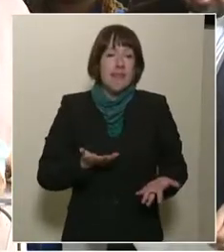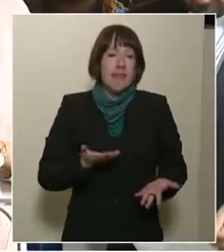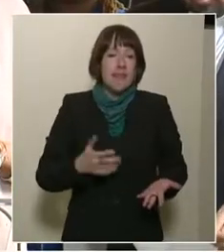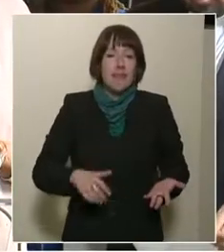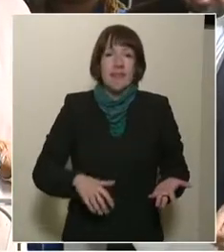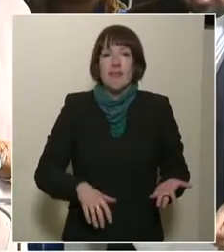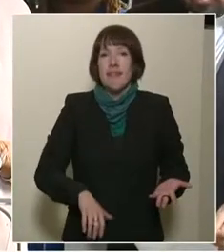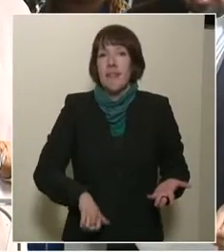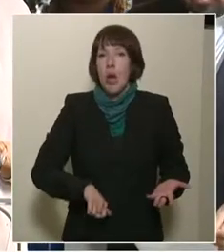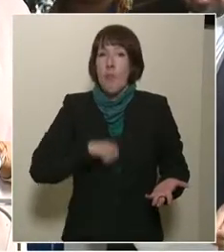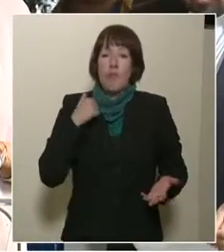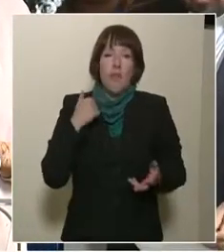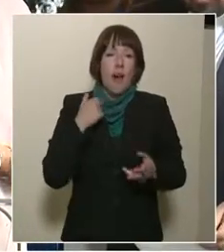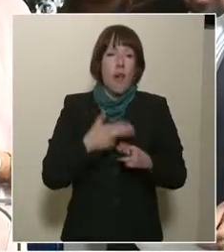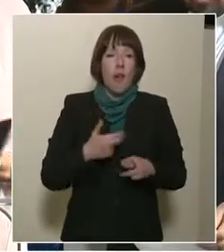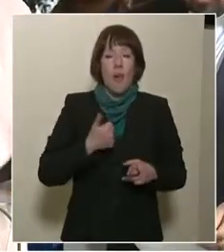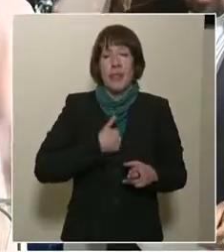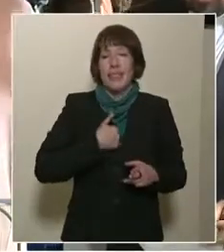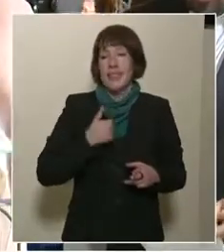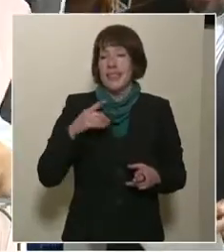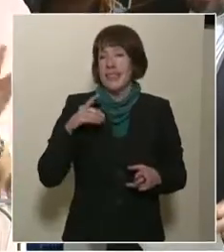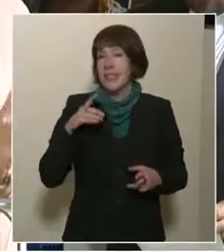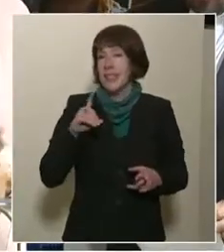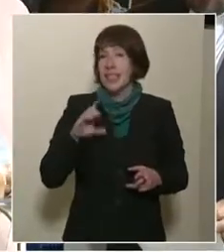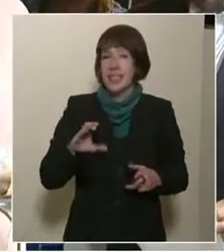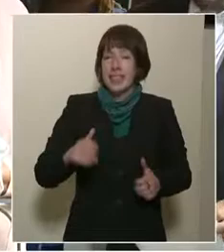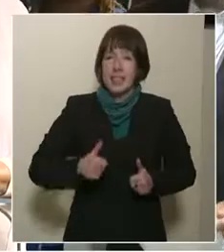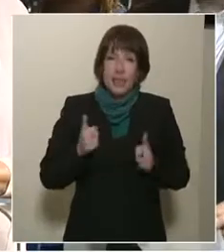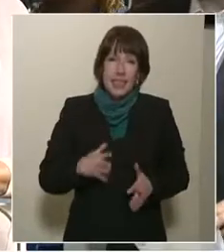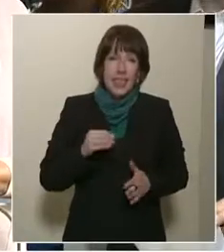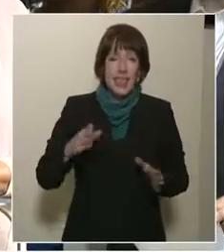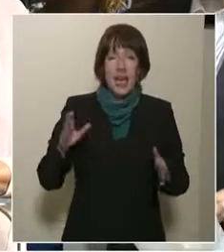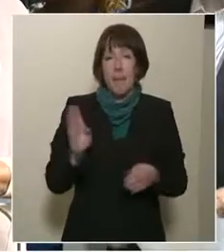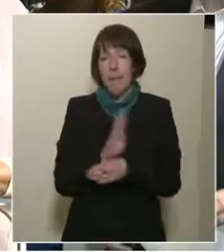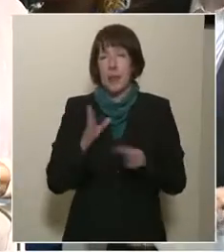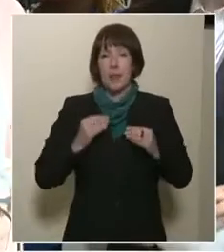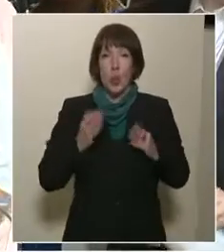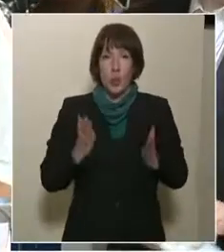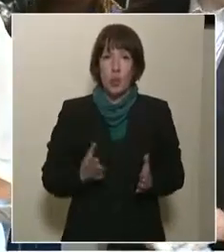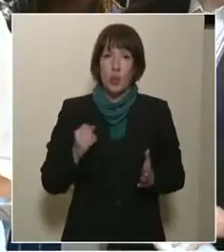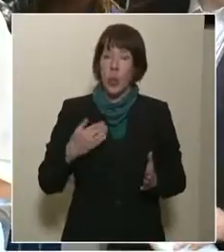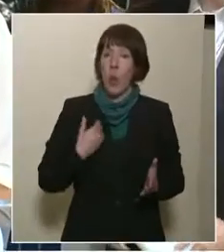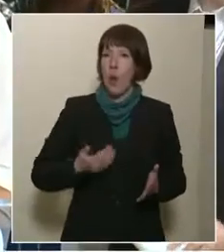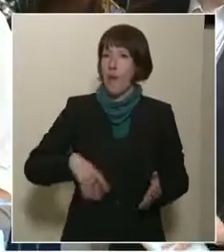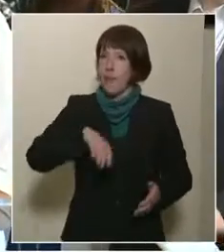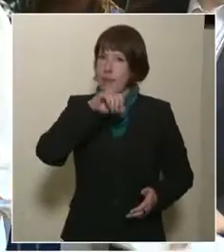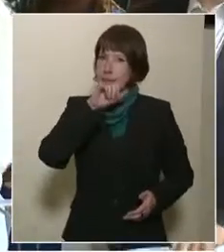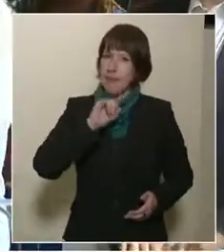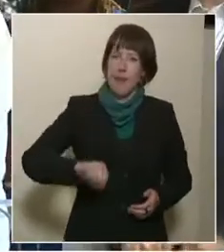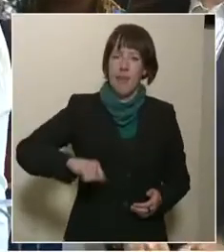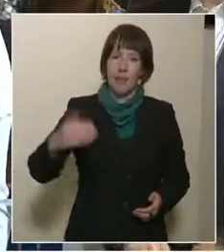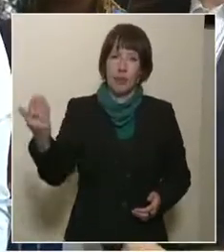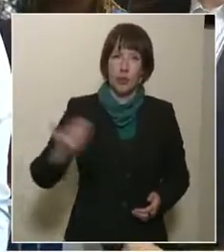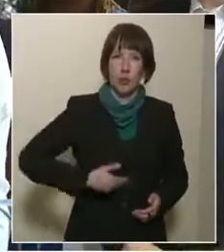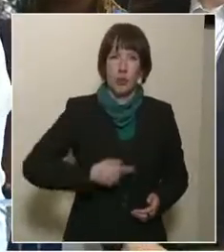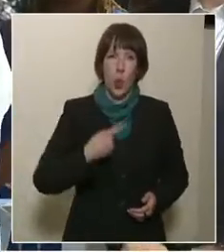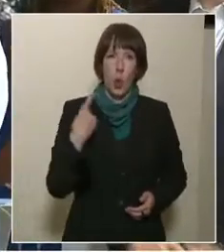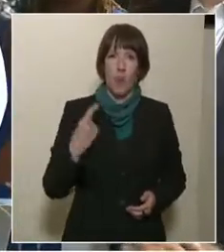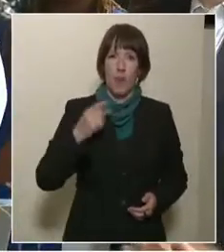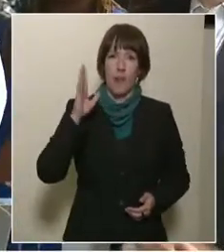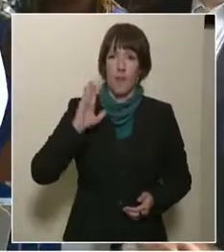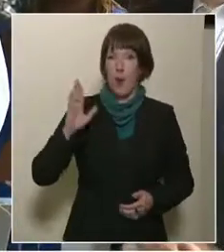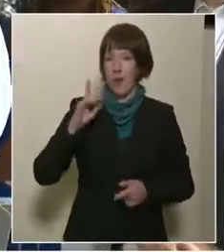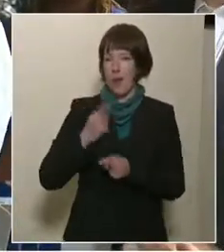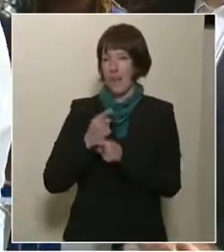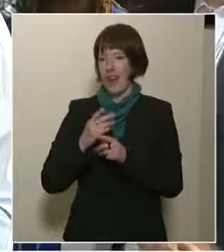proud to call myself a Washingtonian and a business owner. So without any further ado, I would love to introduce actually one of our former